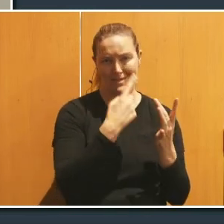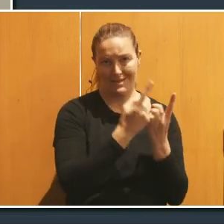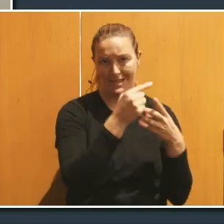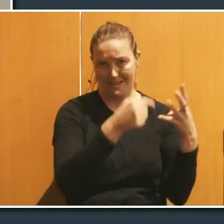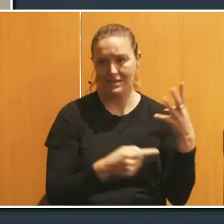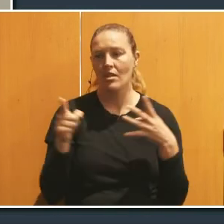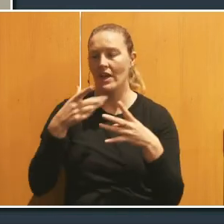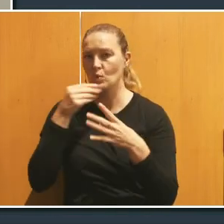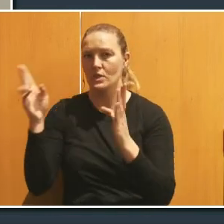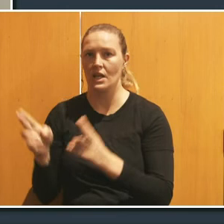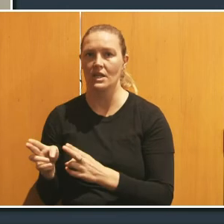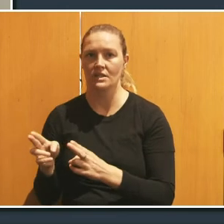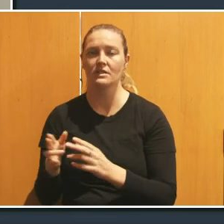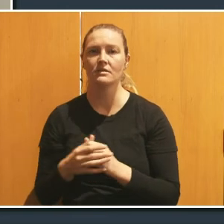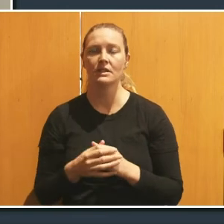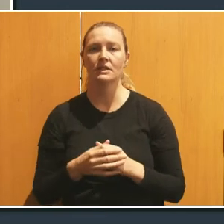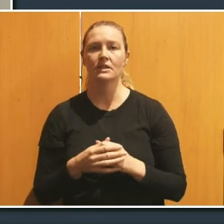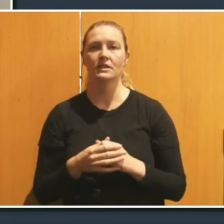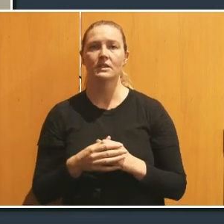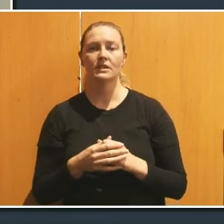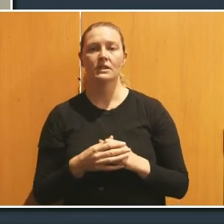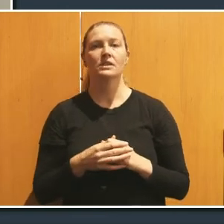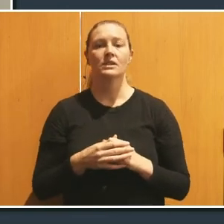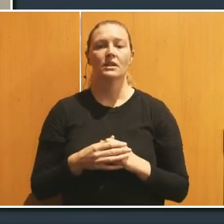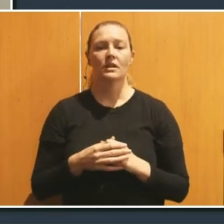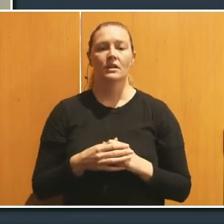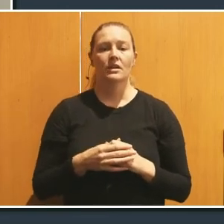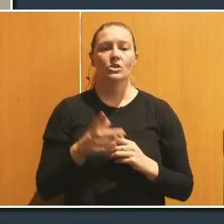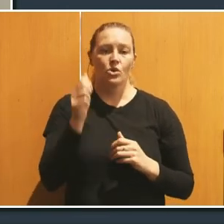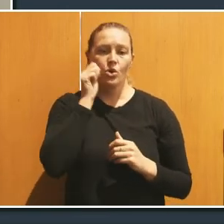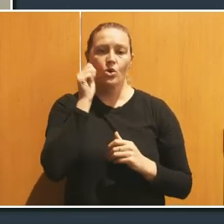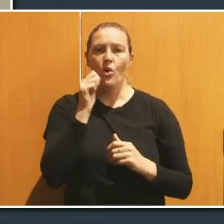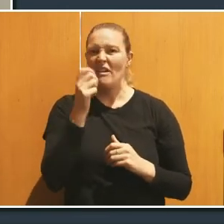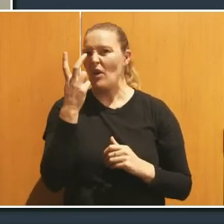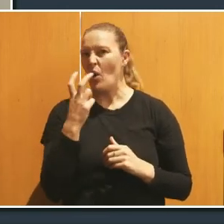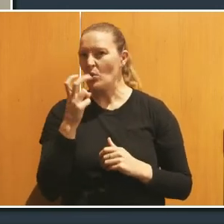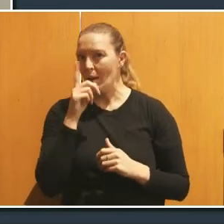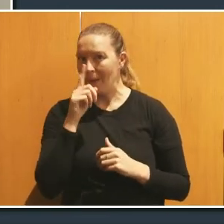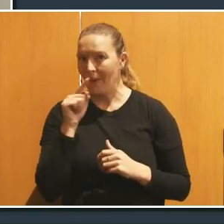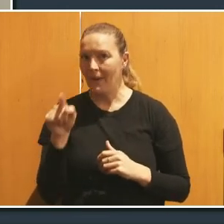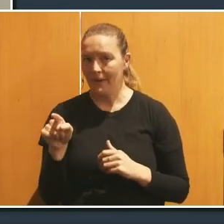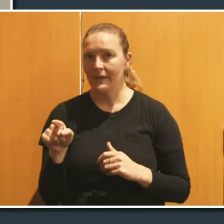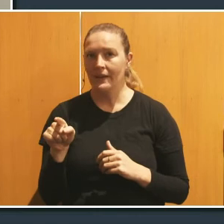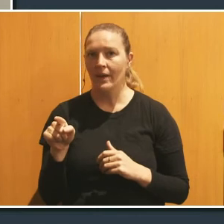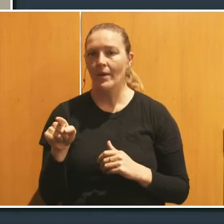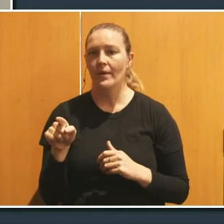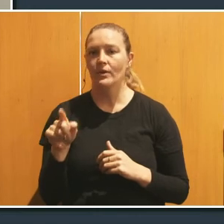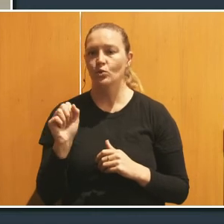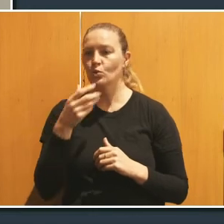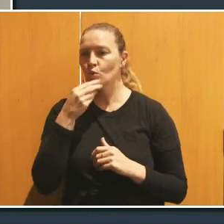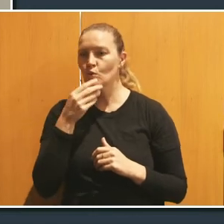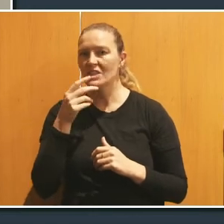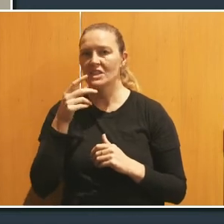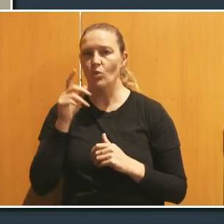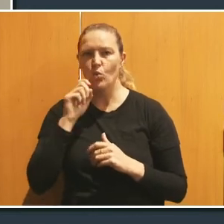have grandparents, but you can probably understand that when you're in your 80s, your usage